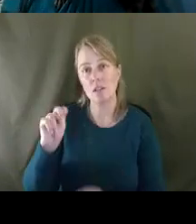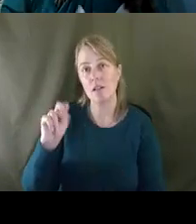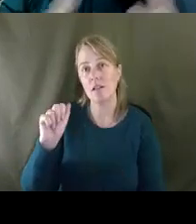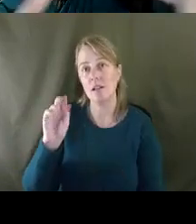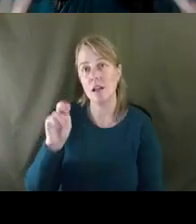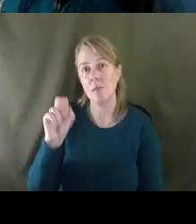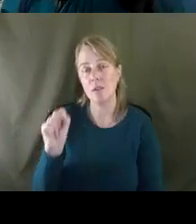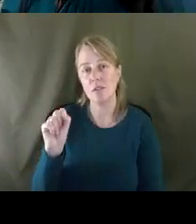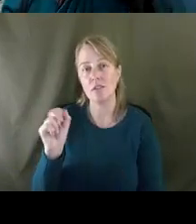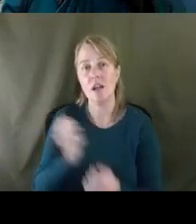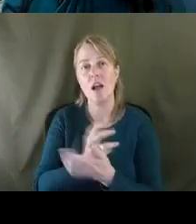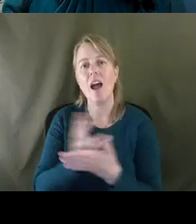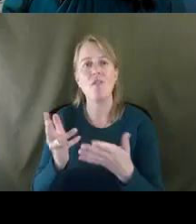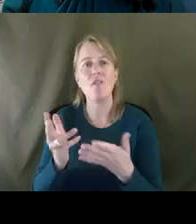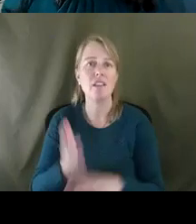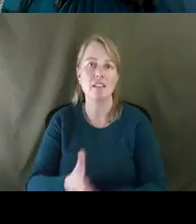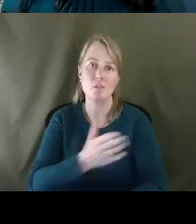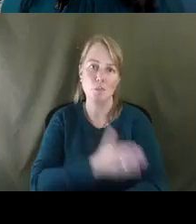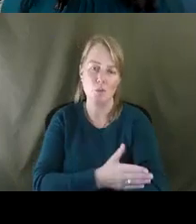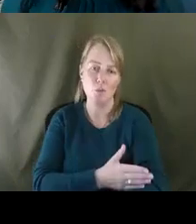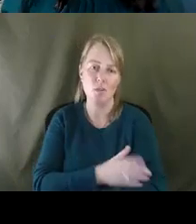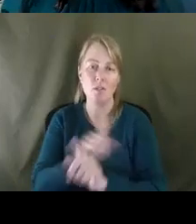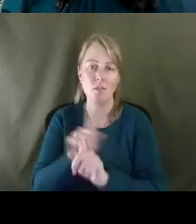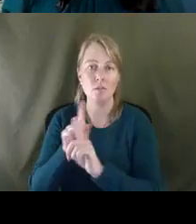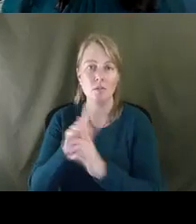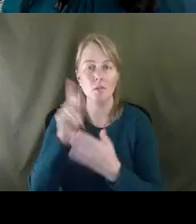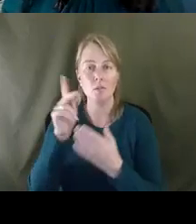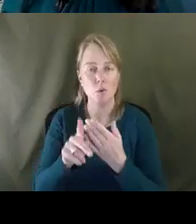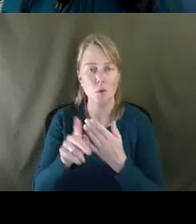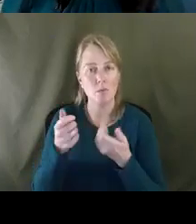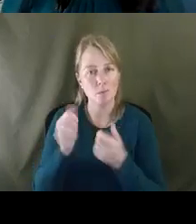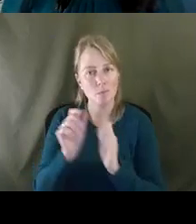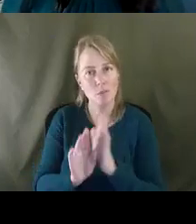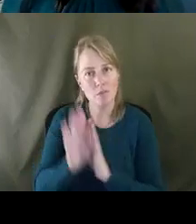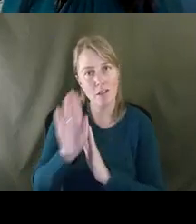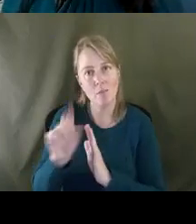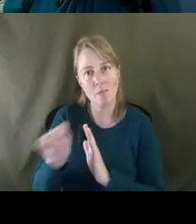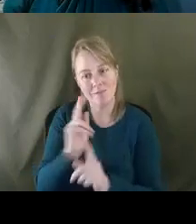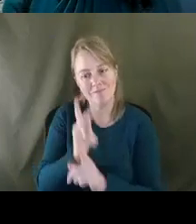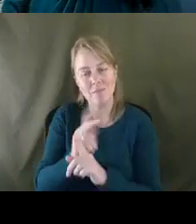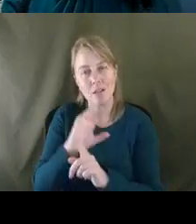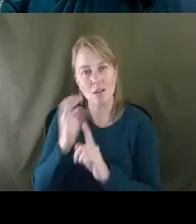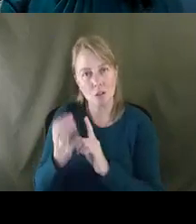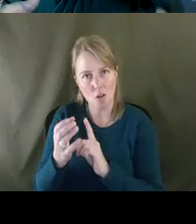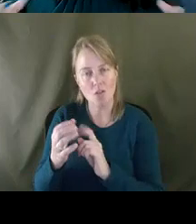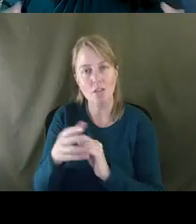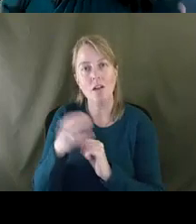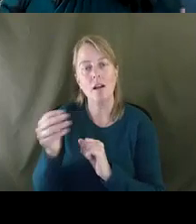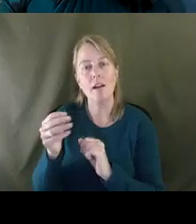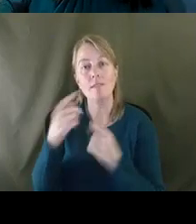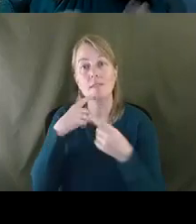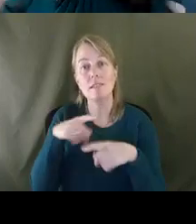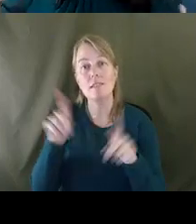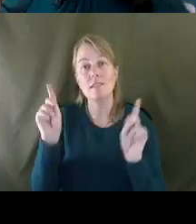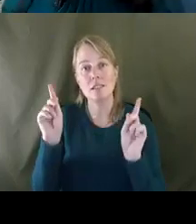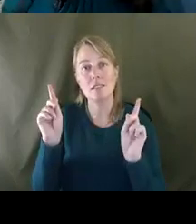else just works better. Mentorship programs seek to develop and retain cultural enablers, and their successes